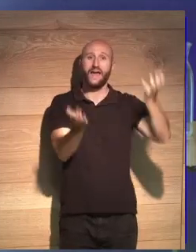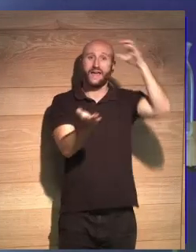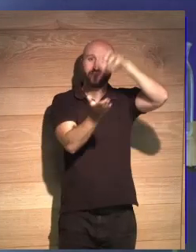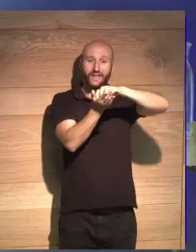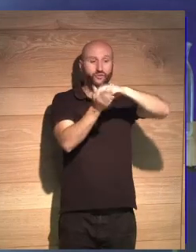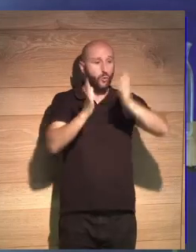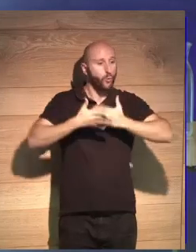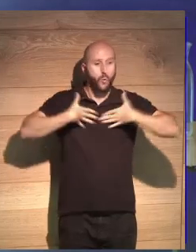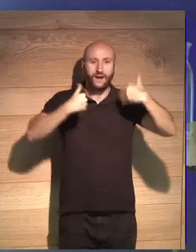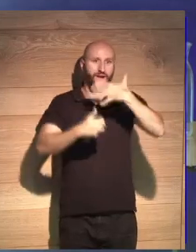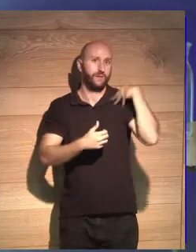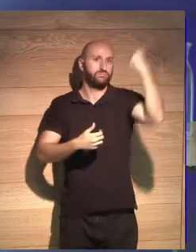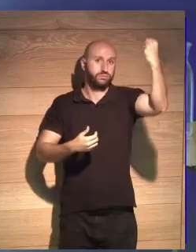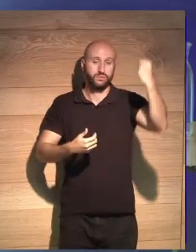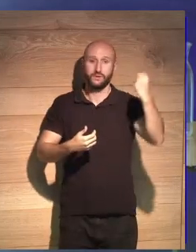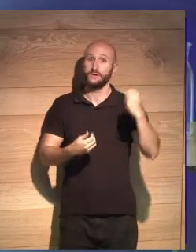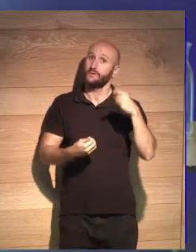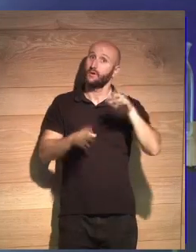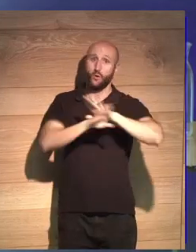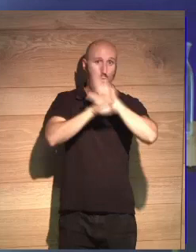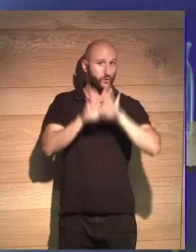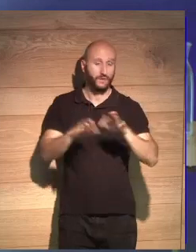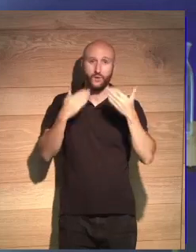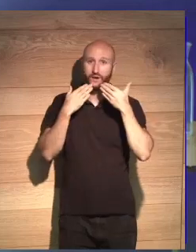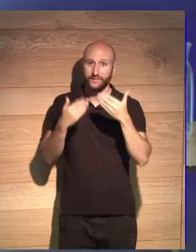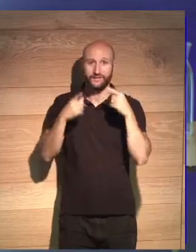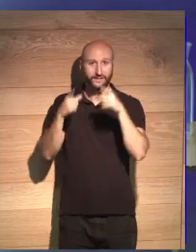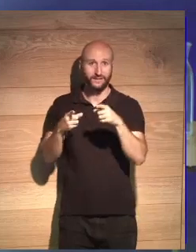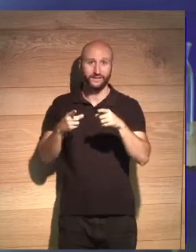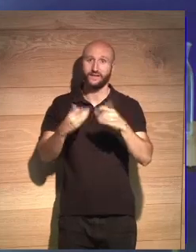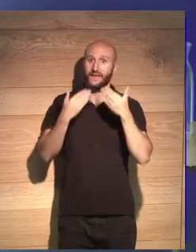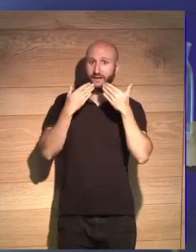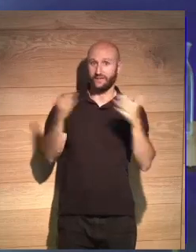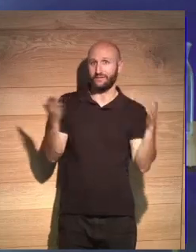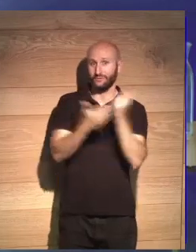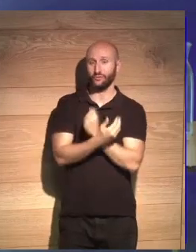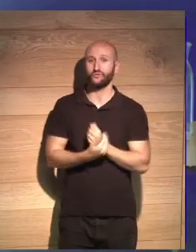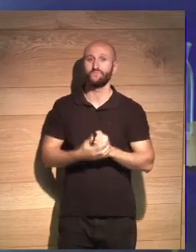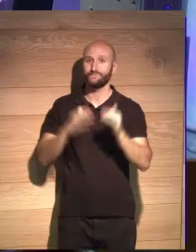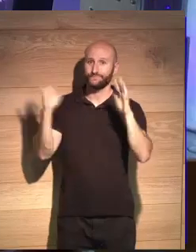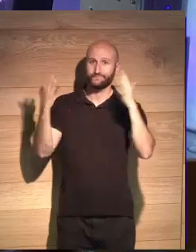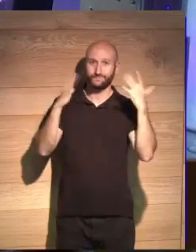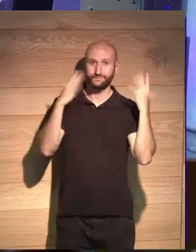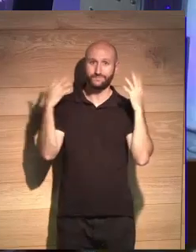Of course, we are all over the world, and this is the end of this part. Thanks,